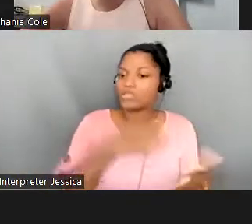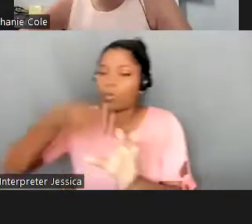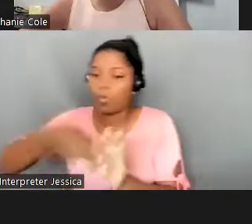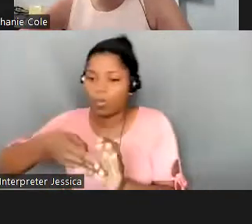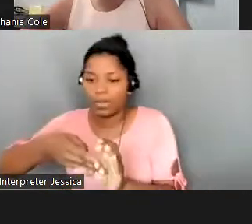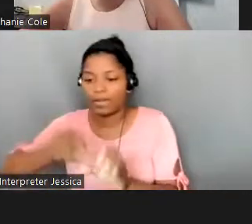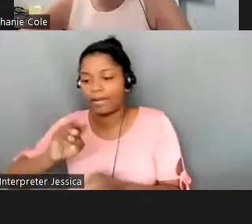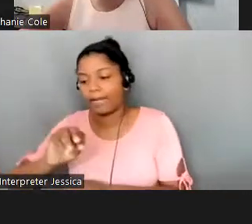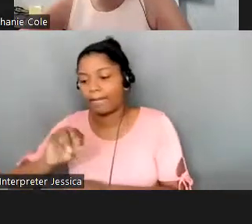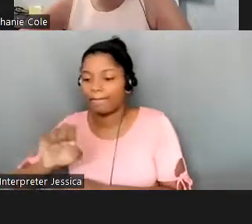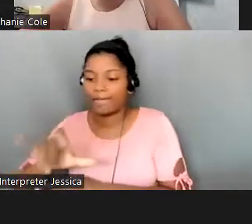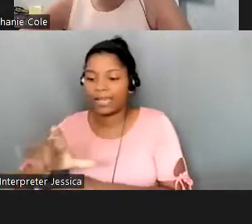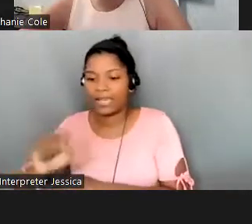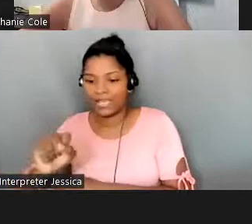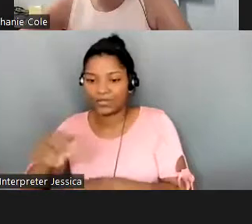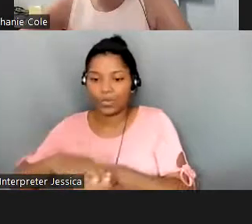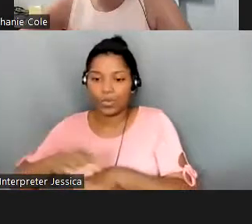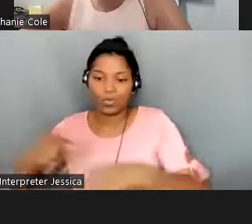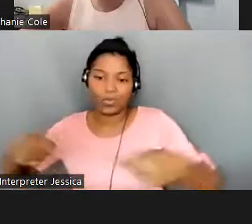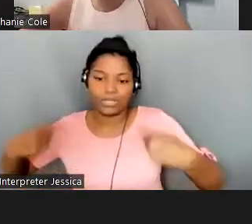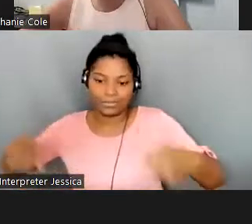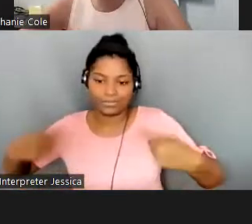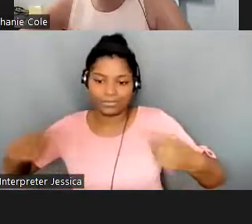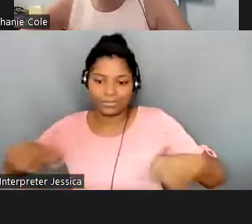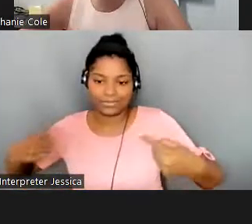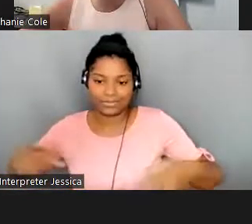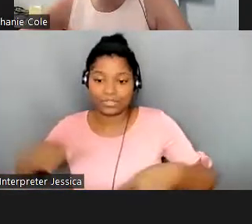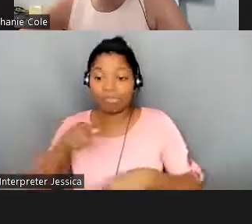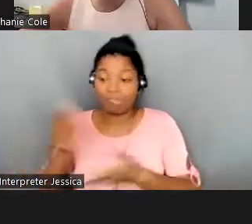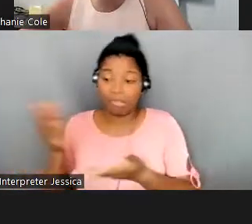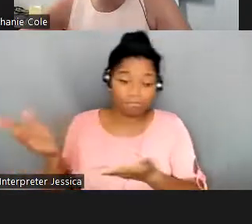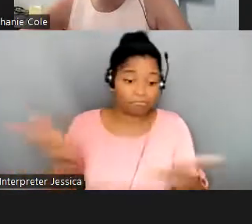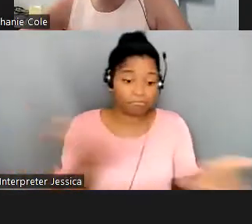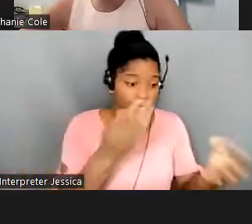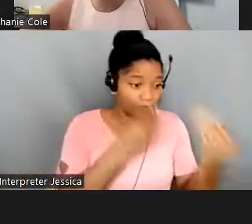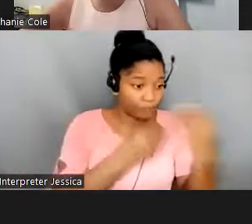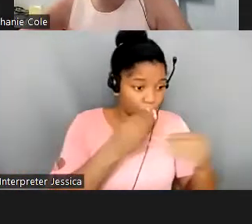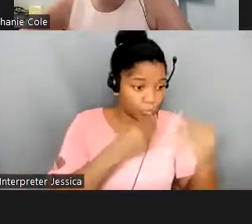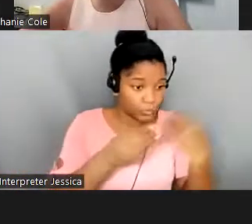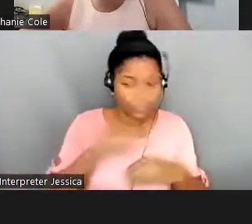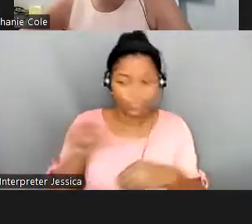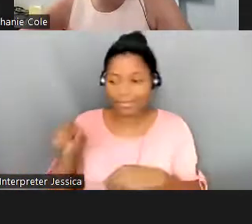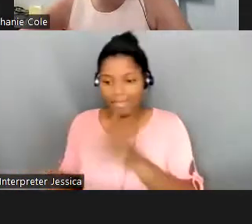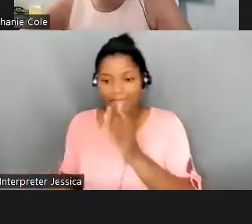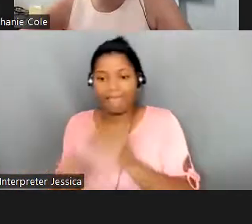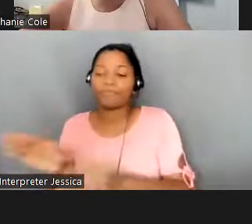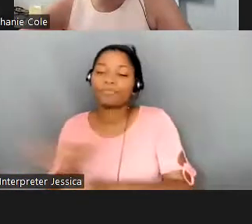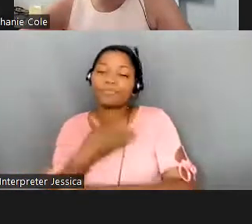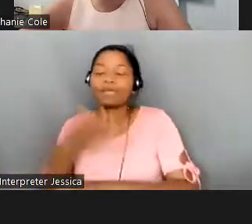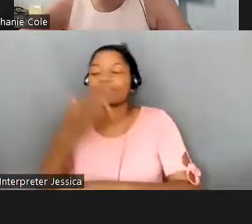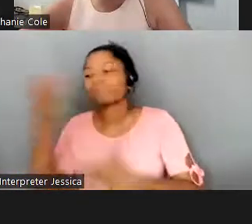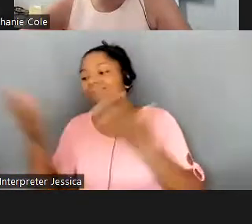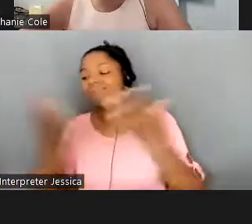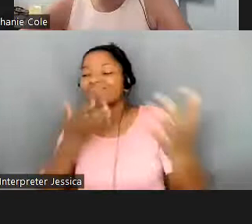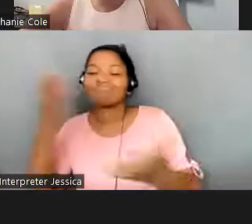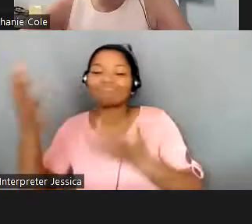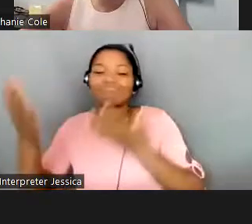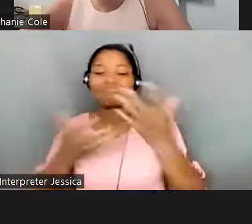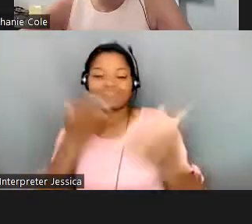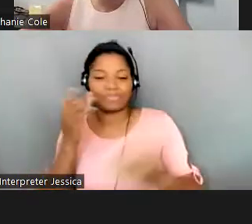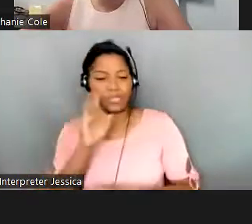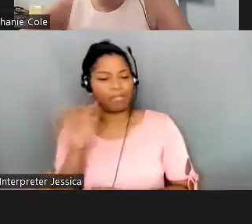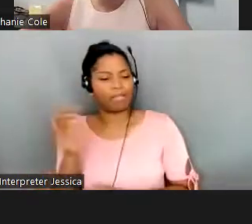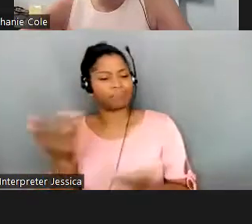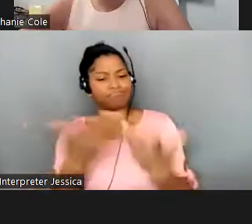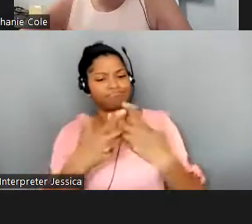perform tiny porch concerts while the meal was being delivered. So they simply added an element to a program, and it made